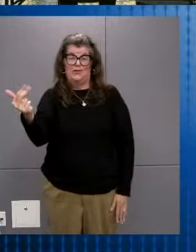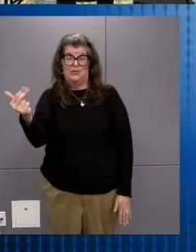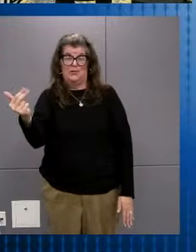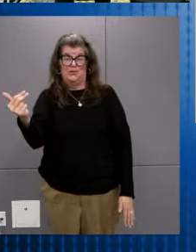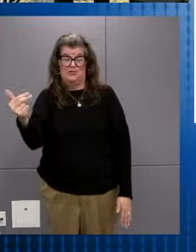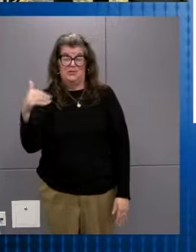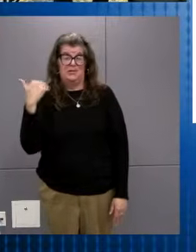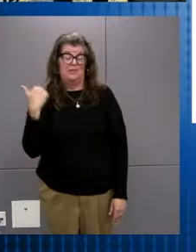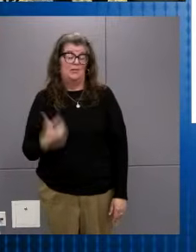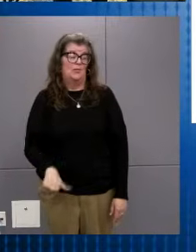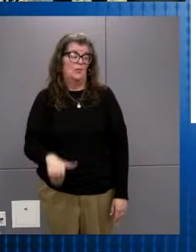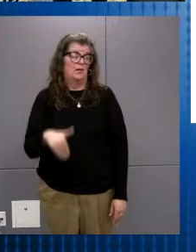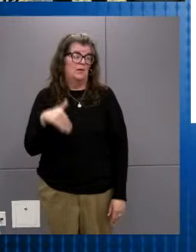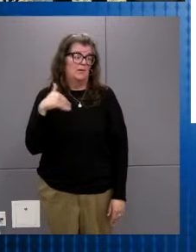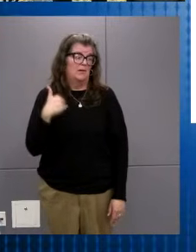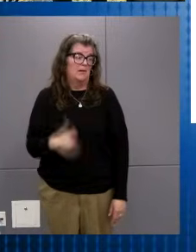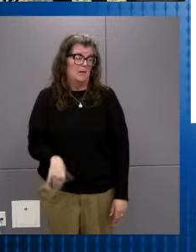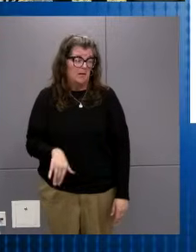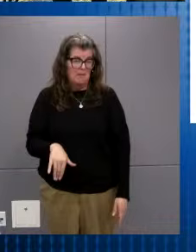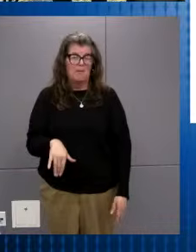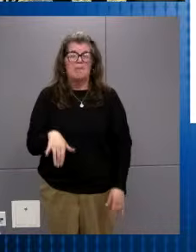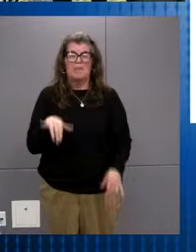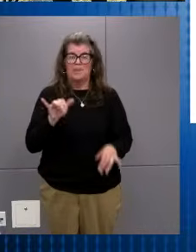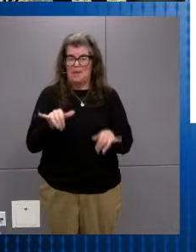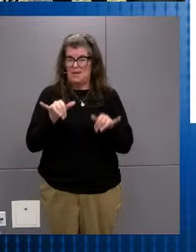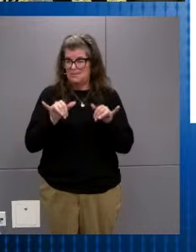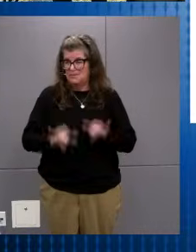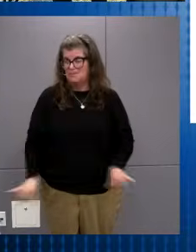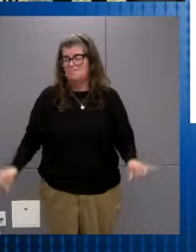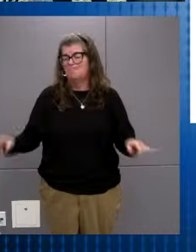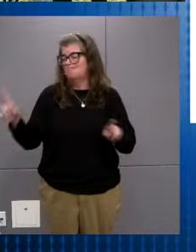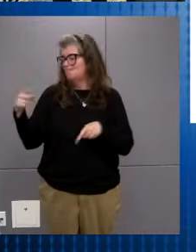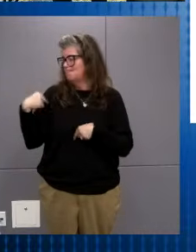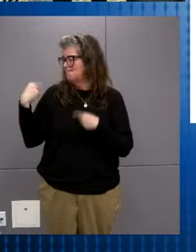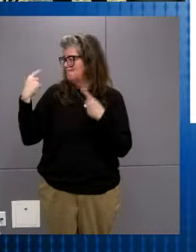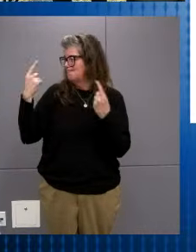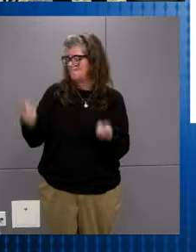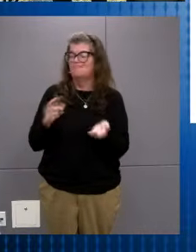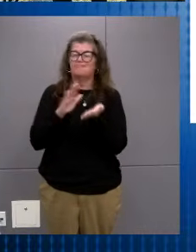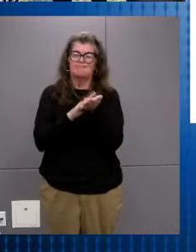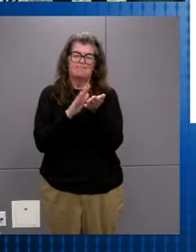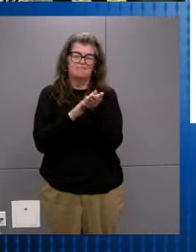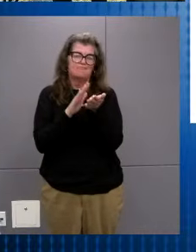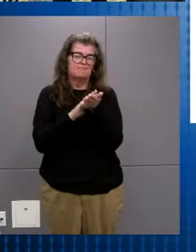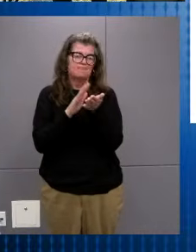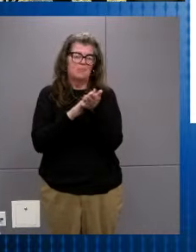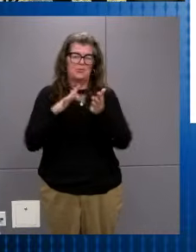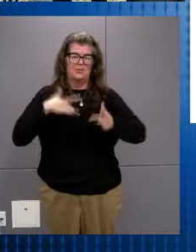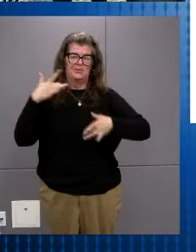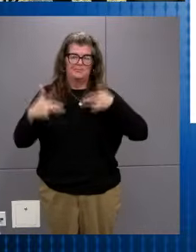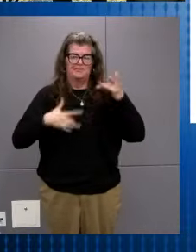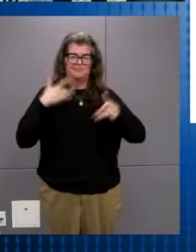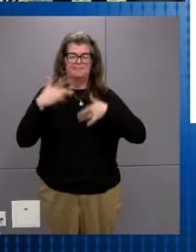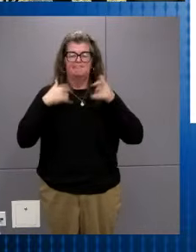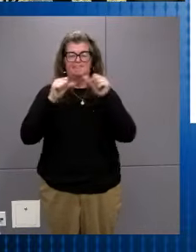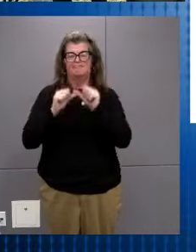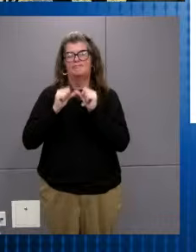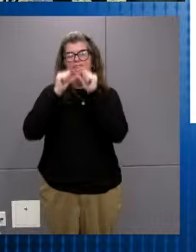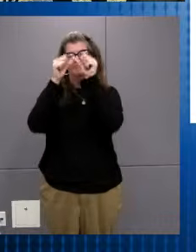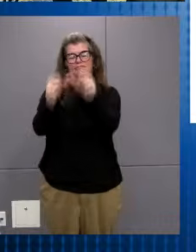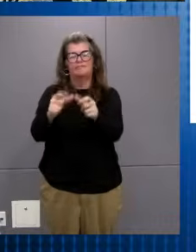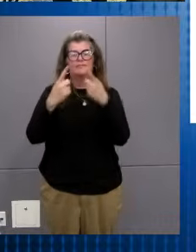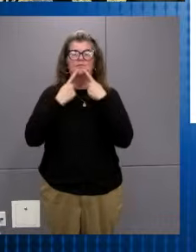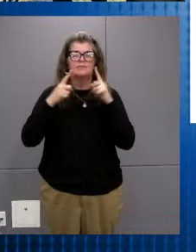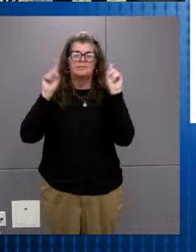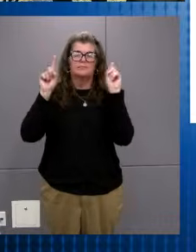year, which is becoming common practice for them. So really excited to see them continue that success. They went to